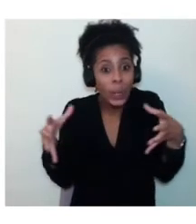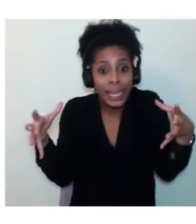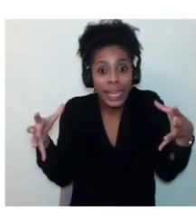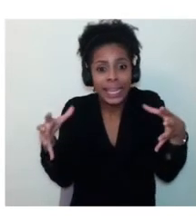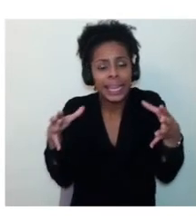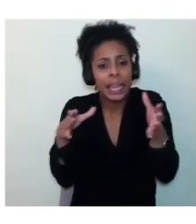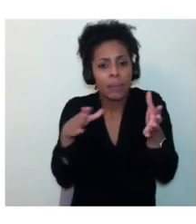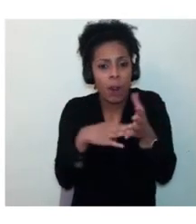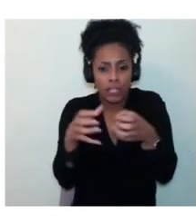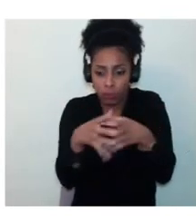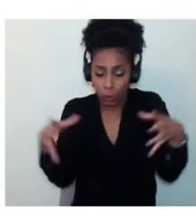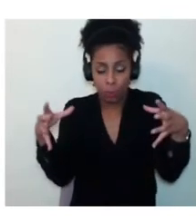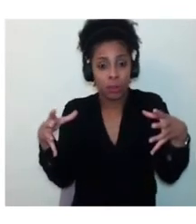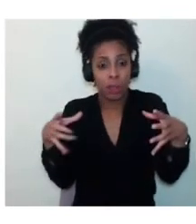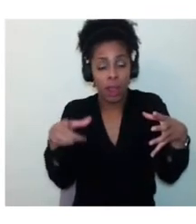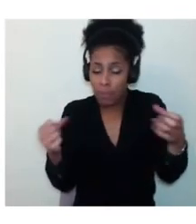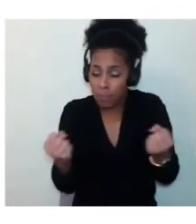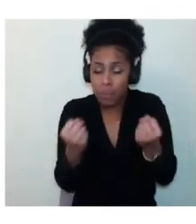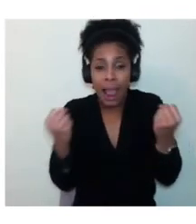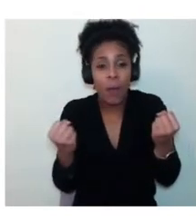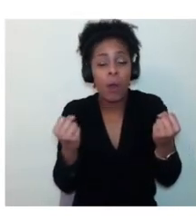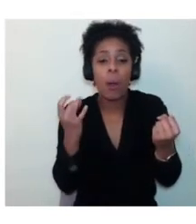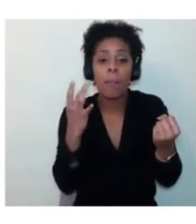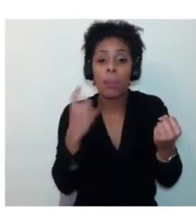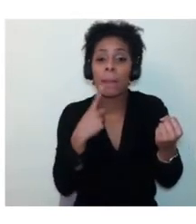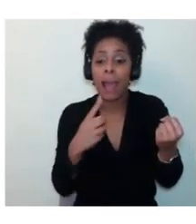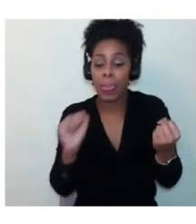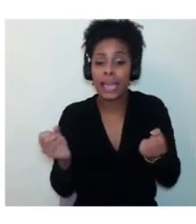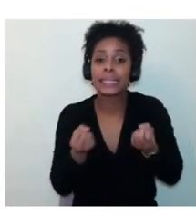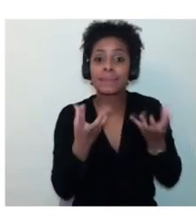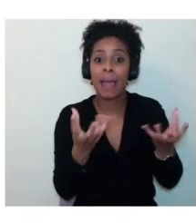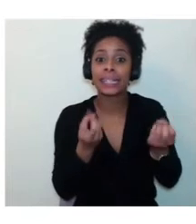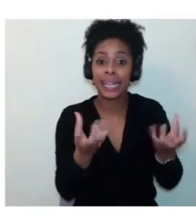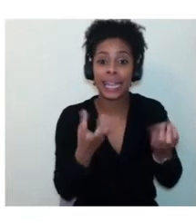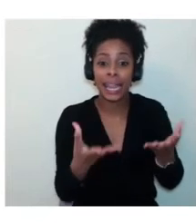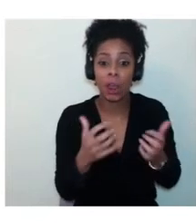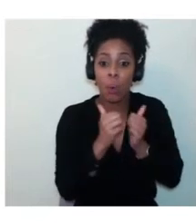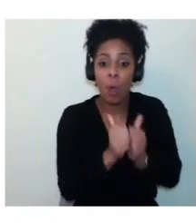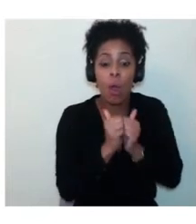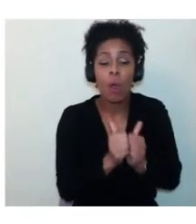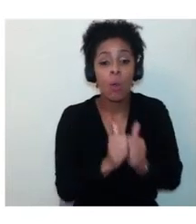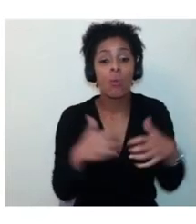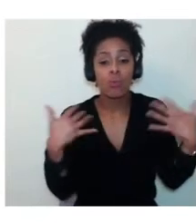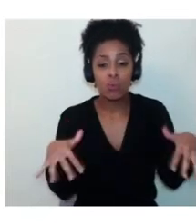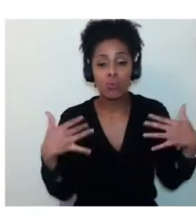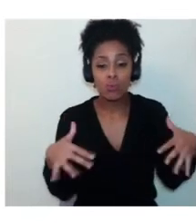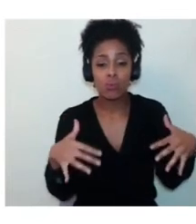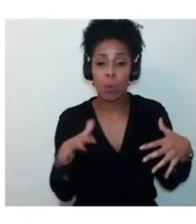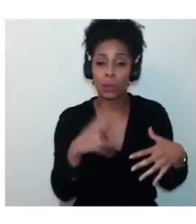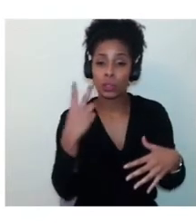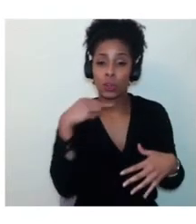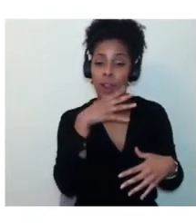power, is estimated to be 250 billion pounds a year to the British economy. So many of our customers